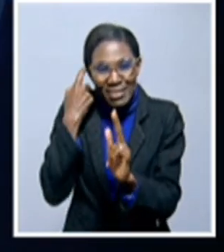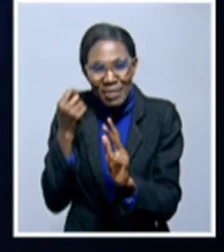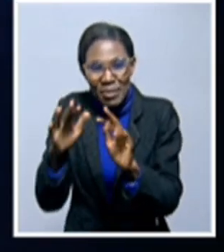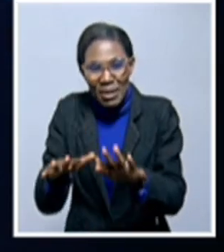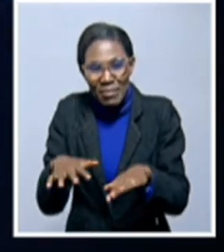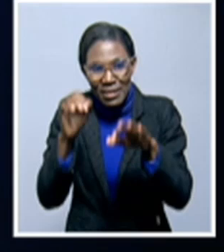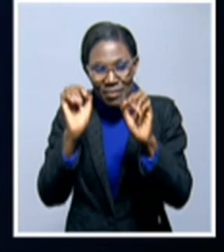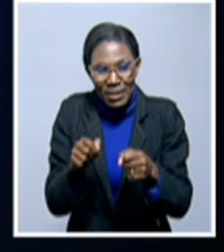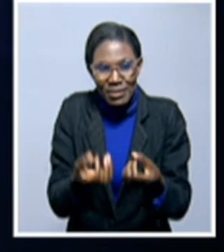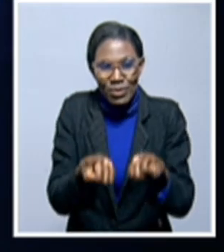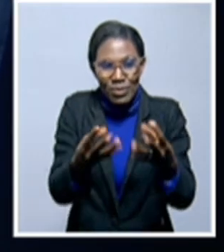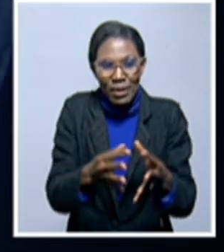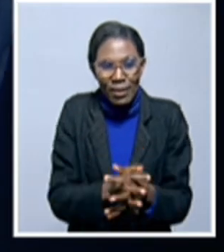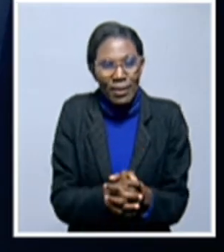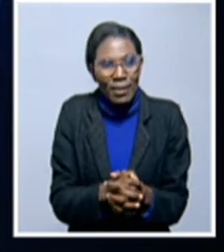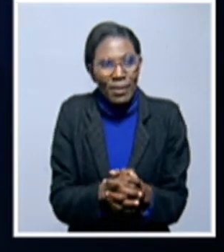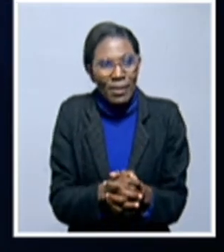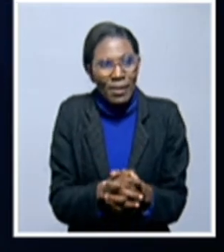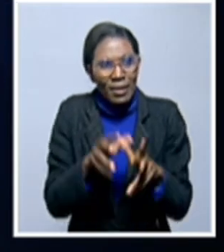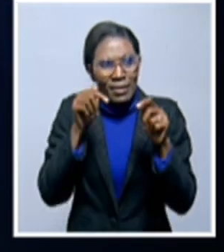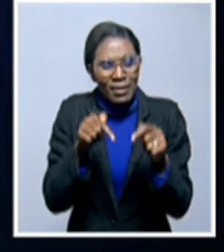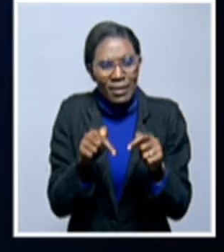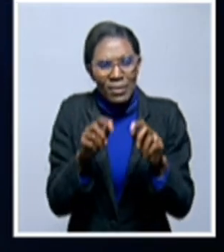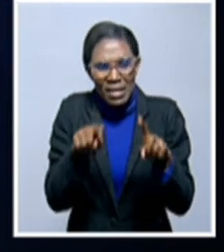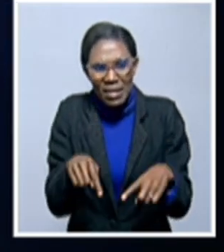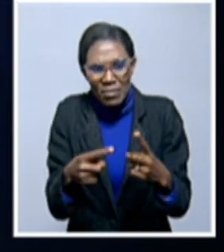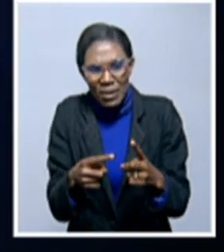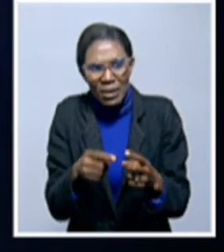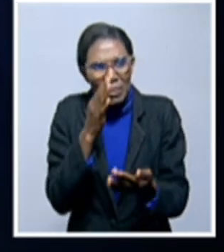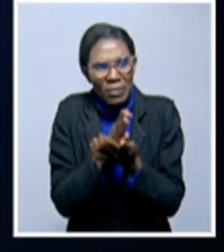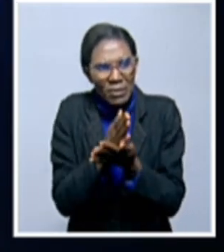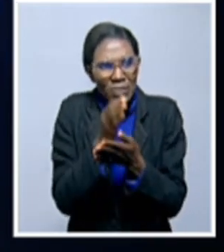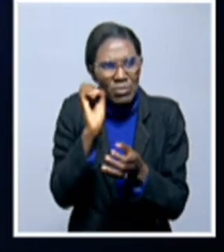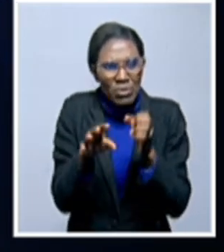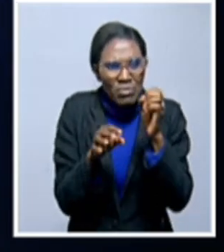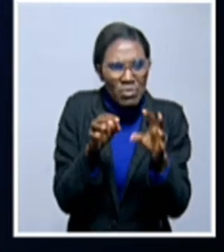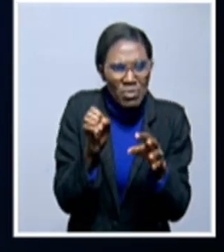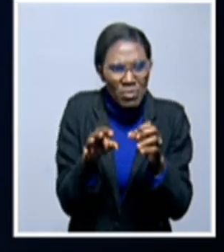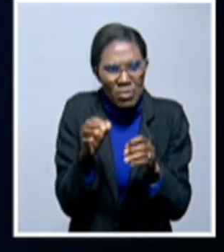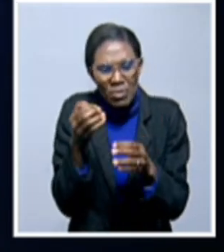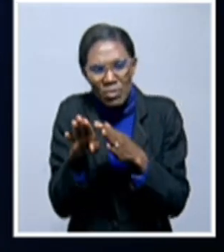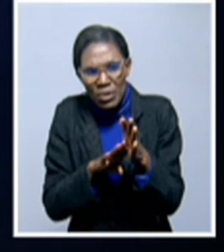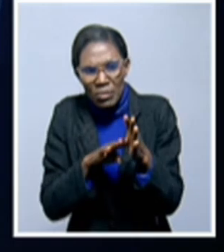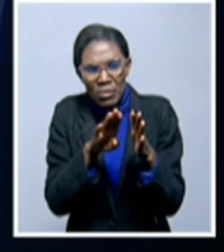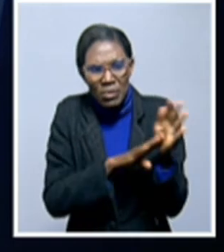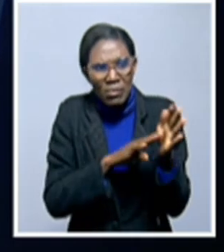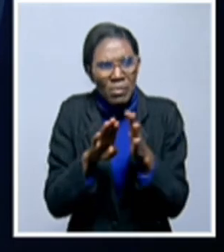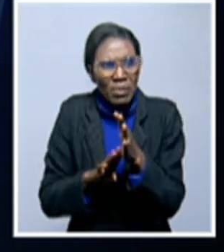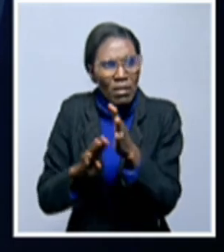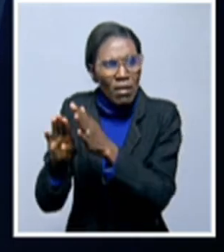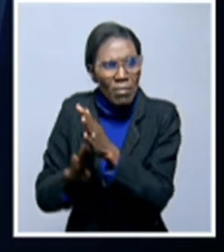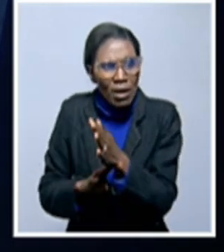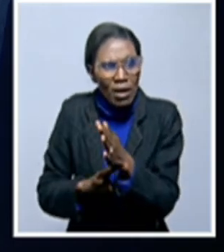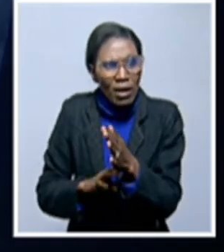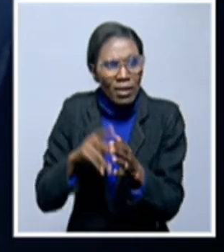indicated 18, but as the sessions are unfolding, we are expecting to have more motions that are to be tabled by the MPs